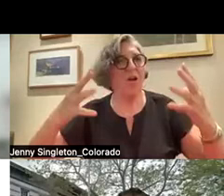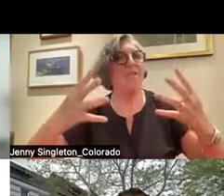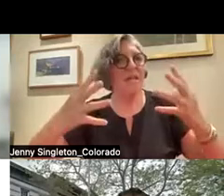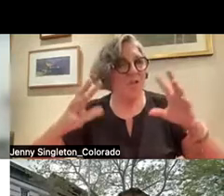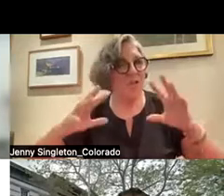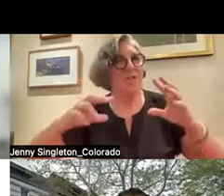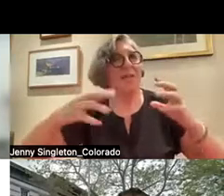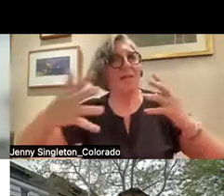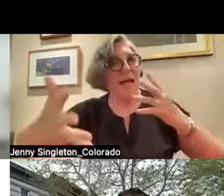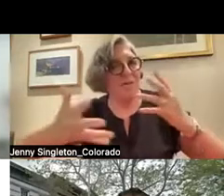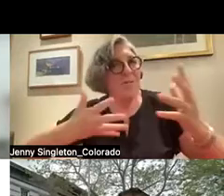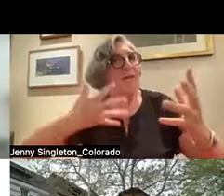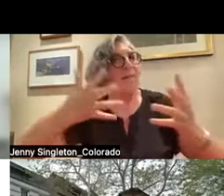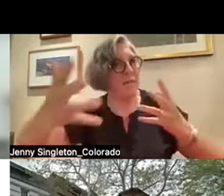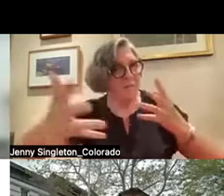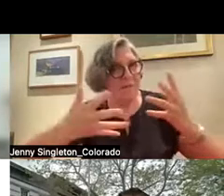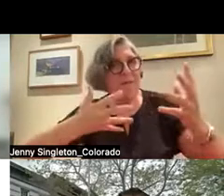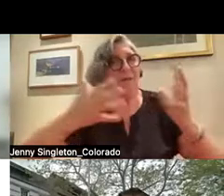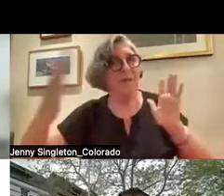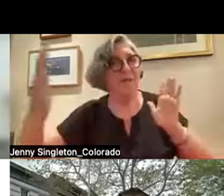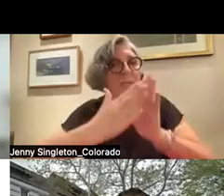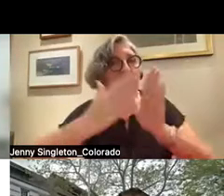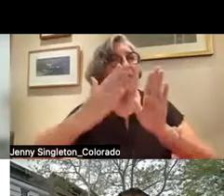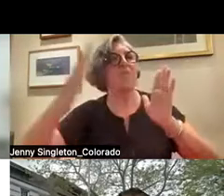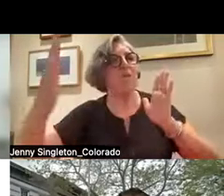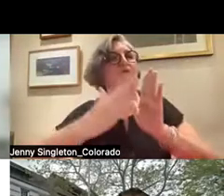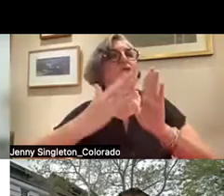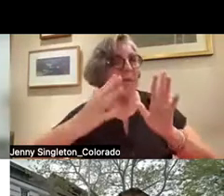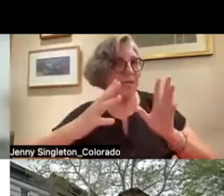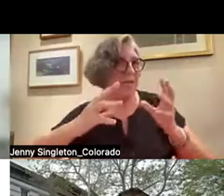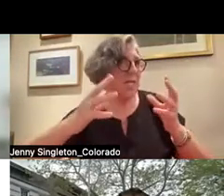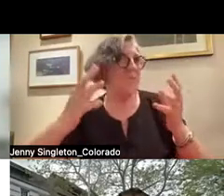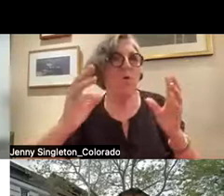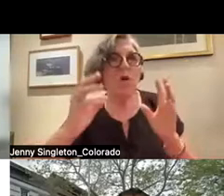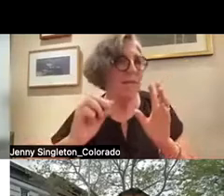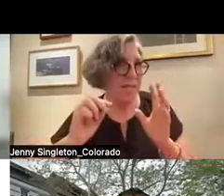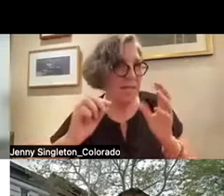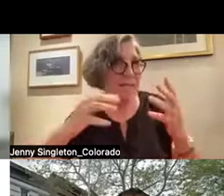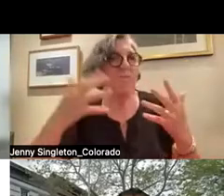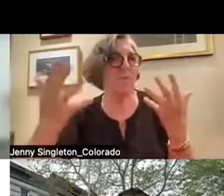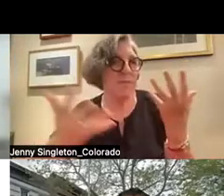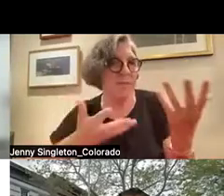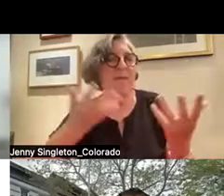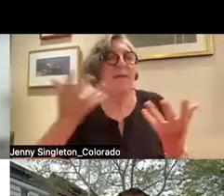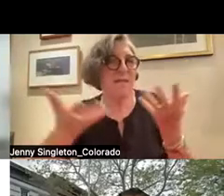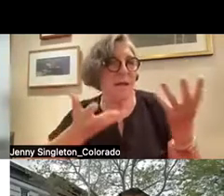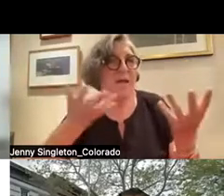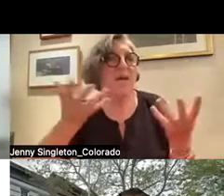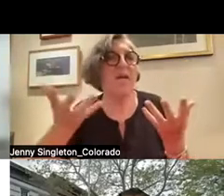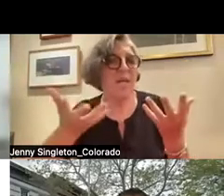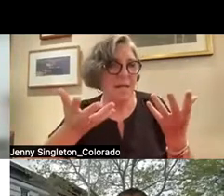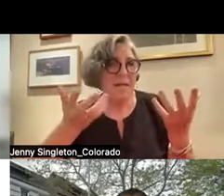an architecture that allows, I think, for this kind of ability to mutually understand more easily through